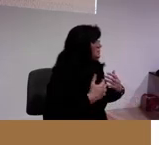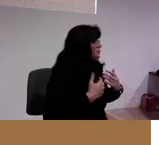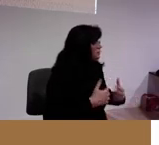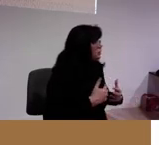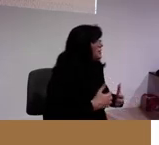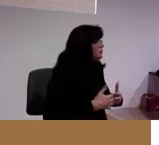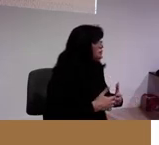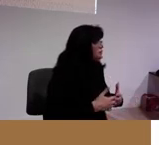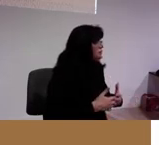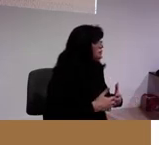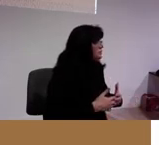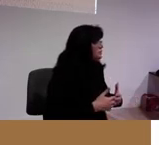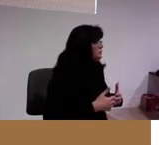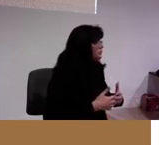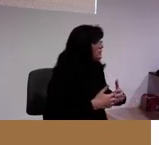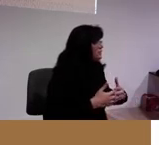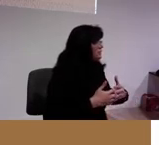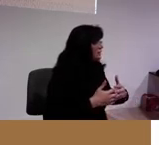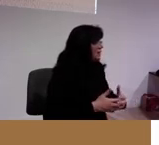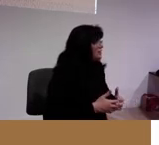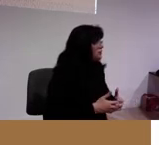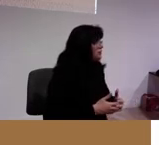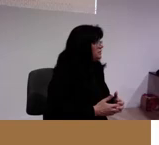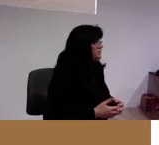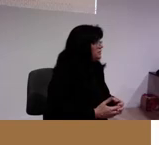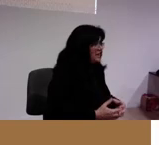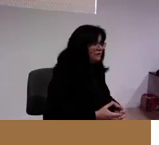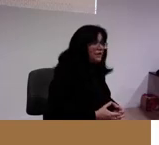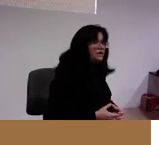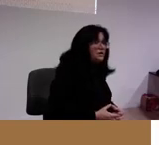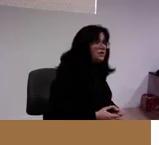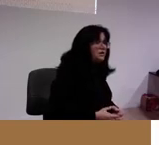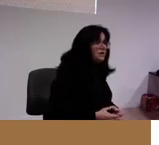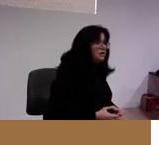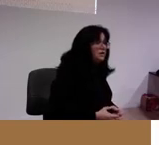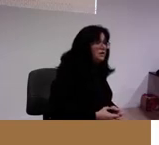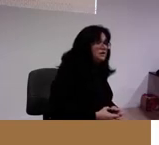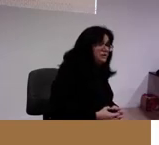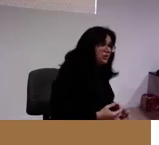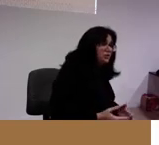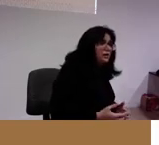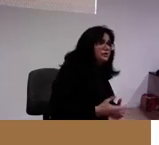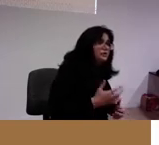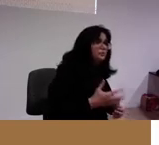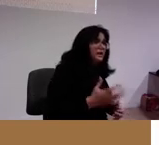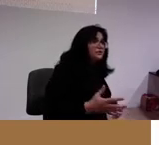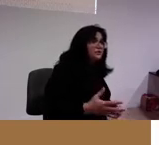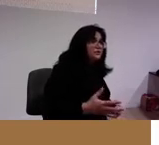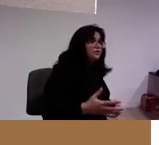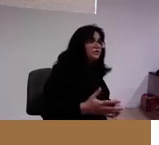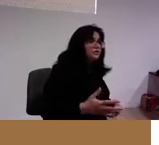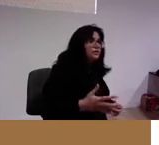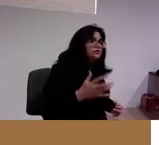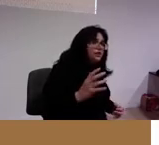Does it provide you with a passion to advocate? Does it provide you with a